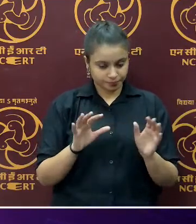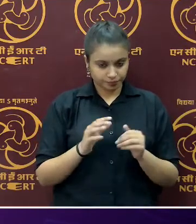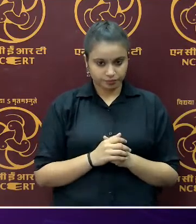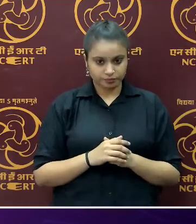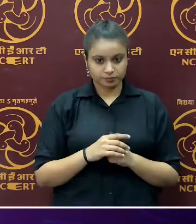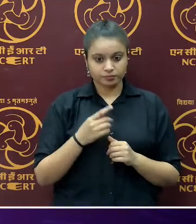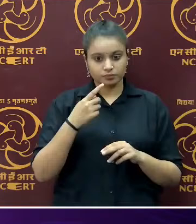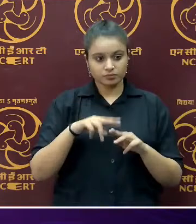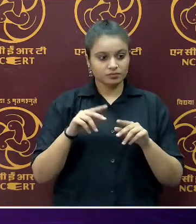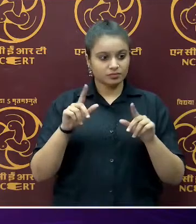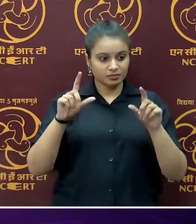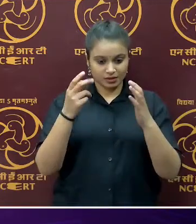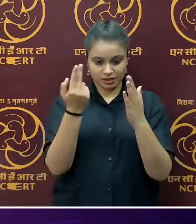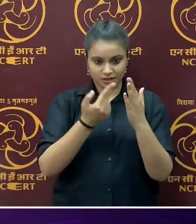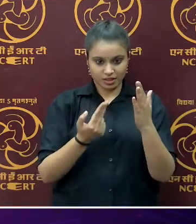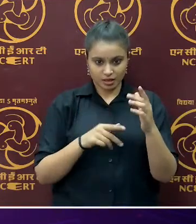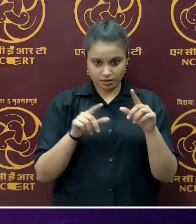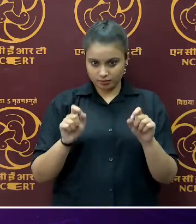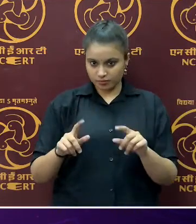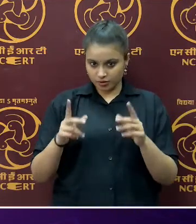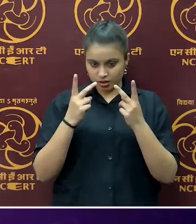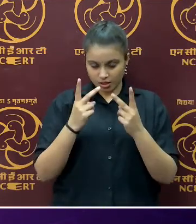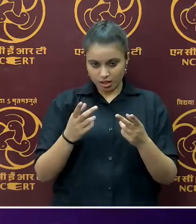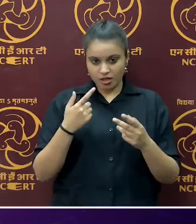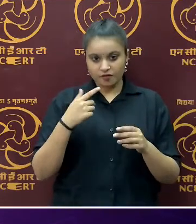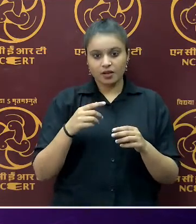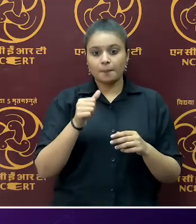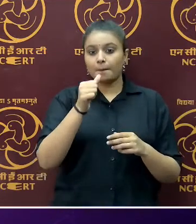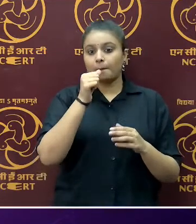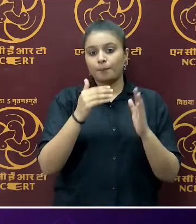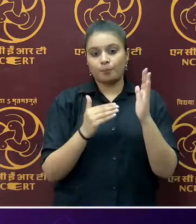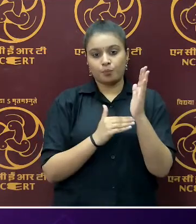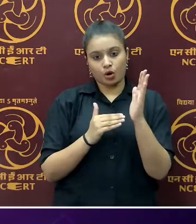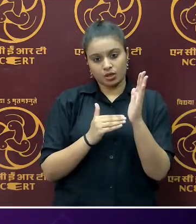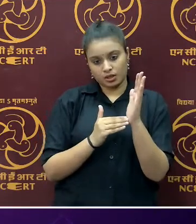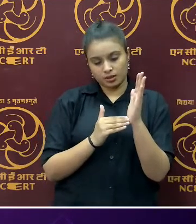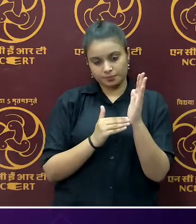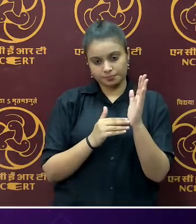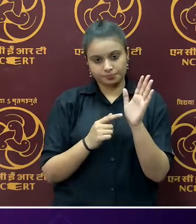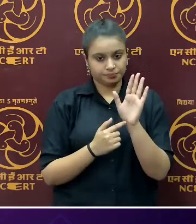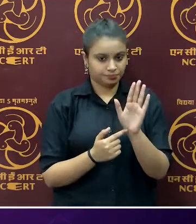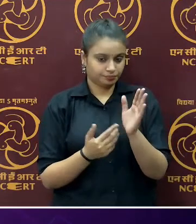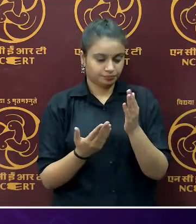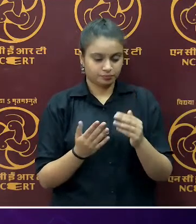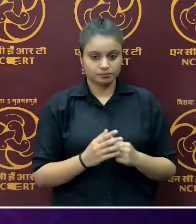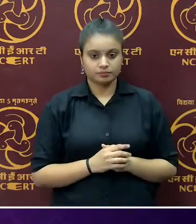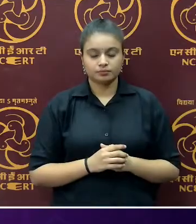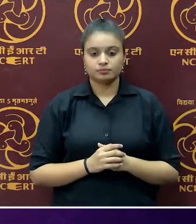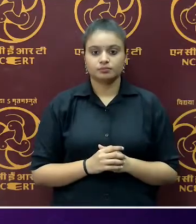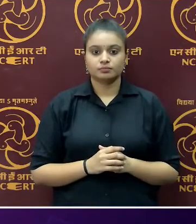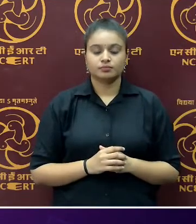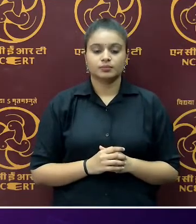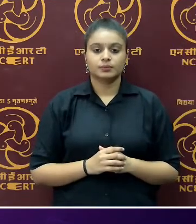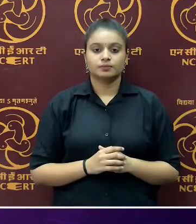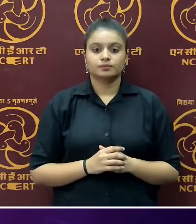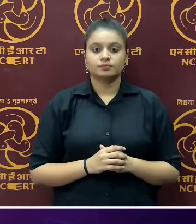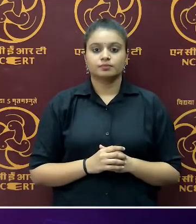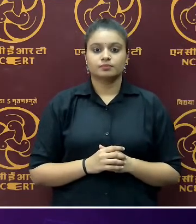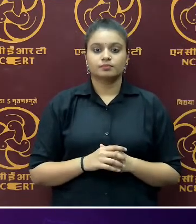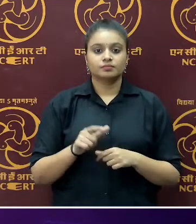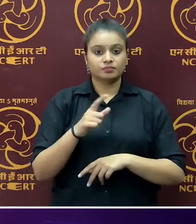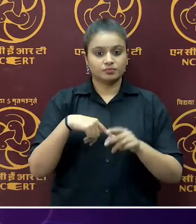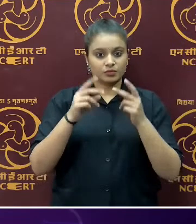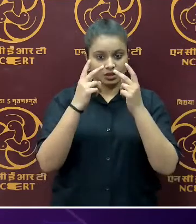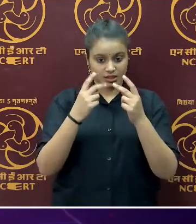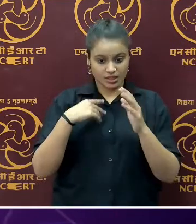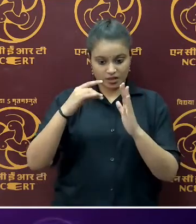the diagrams are visible. Now, Yes. if I take this bottle also for the reference as we go along with the diagram. So, we have seen as